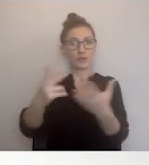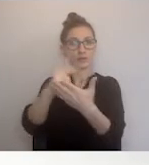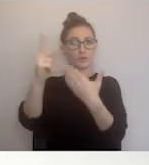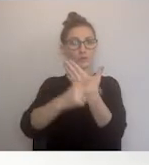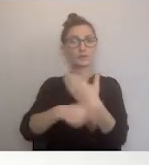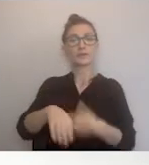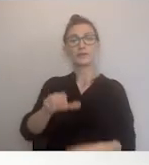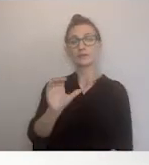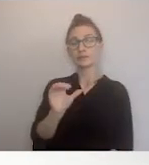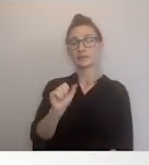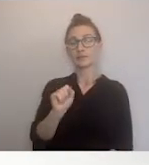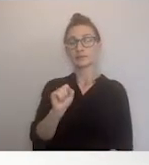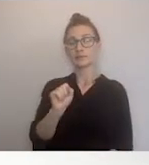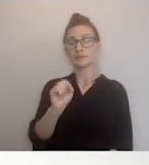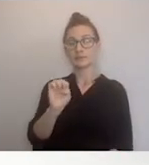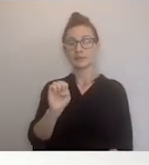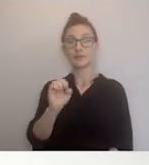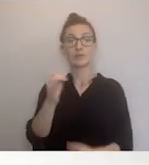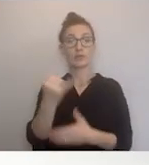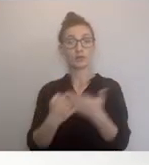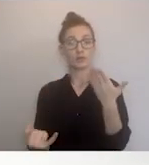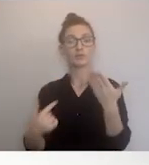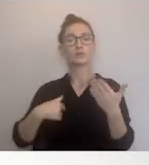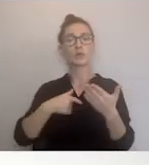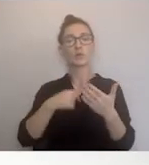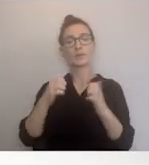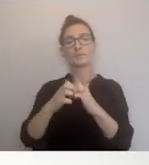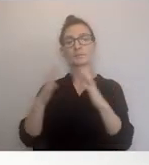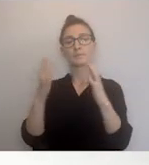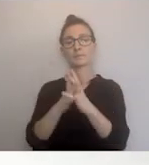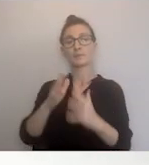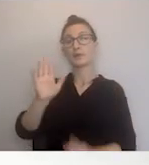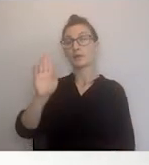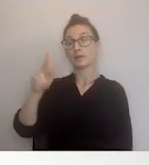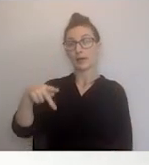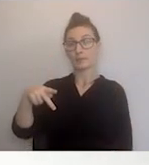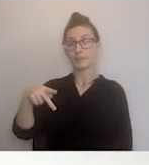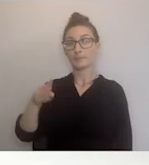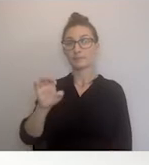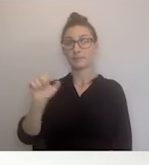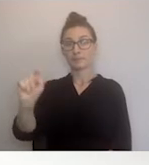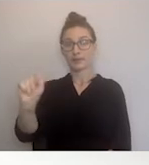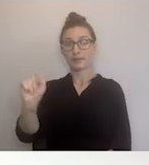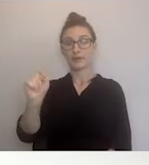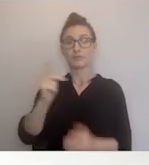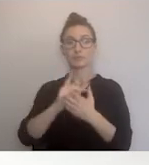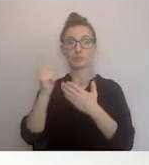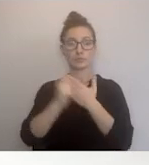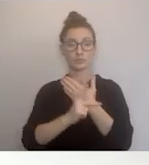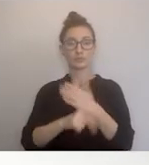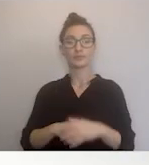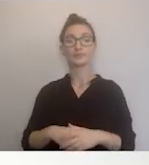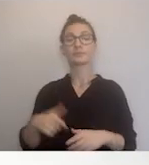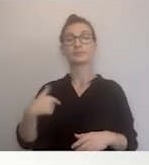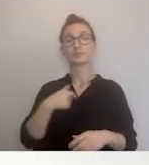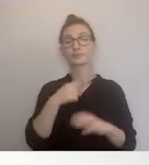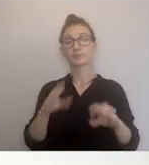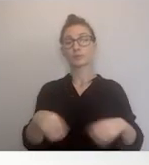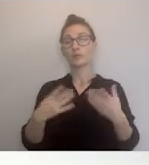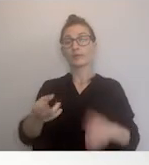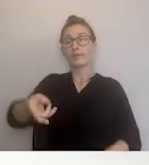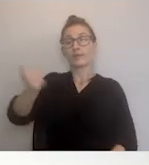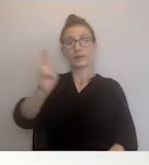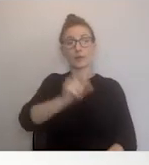of providing these programs, CFC Arts education team founded the Upbeat musical theater program. Our goal was to provide